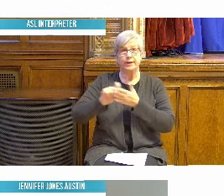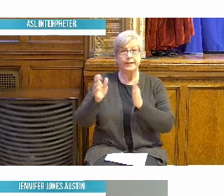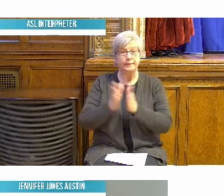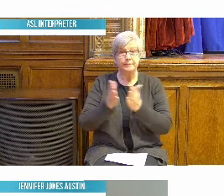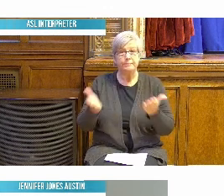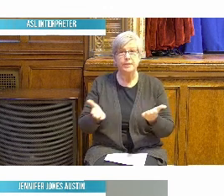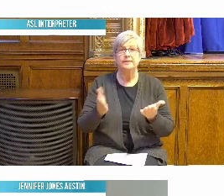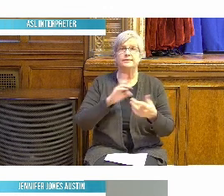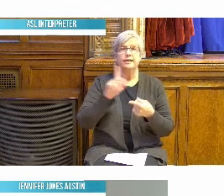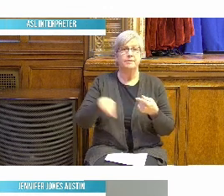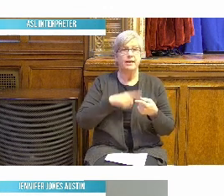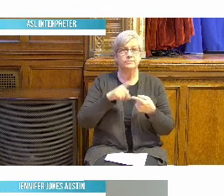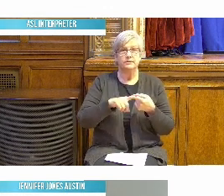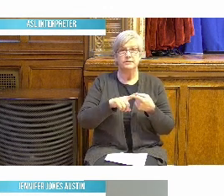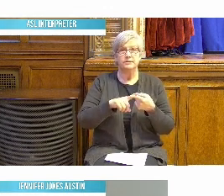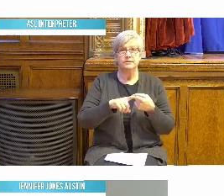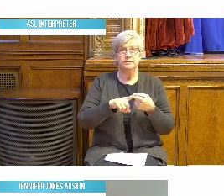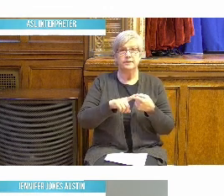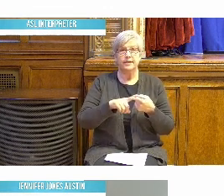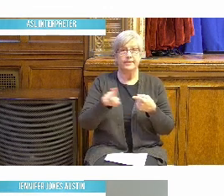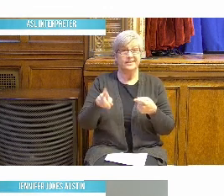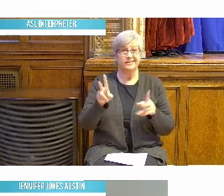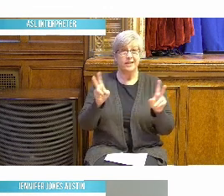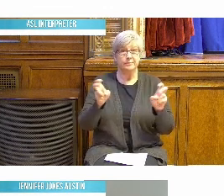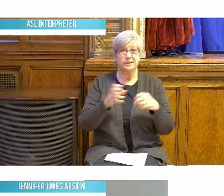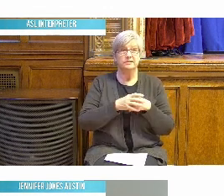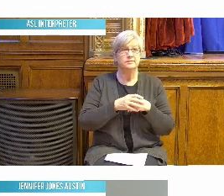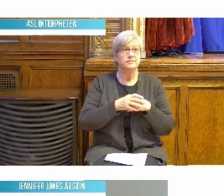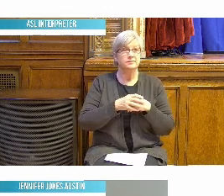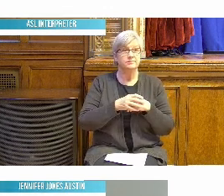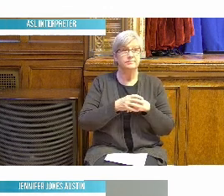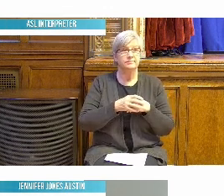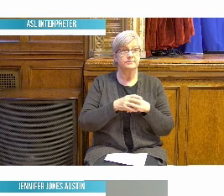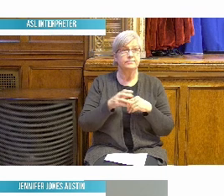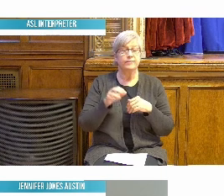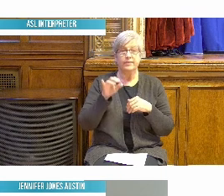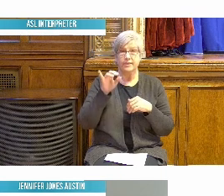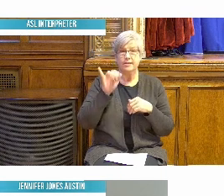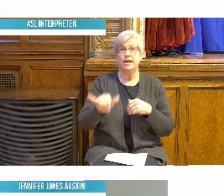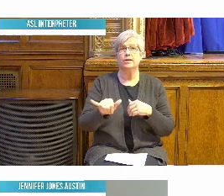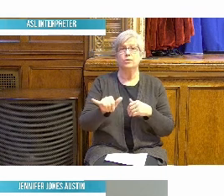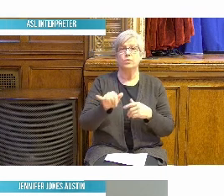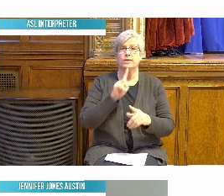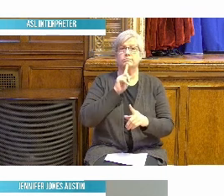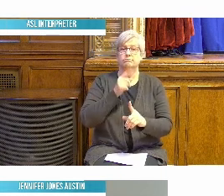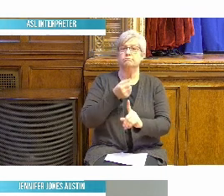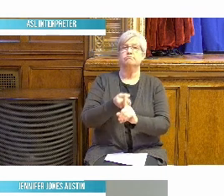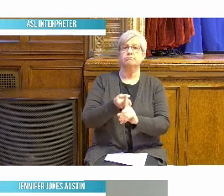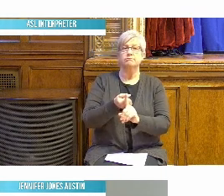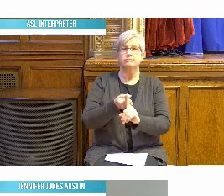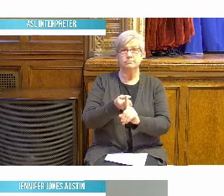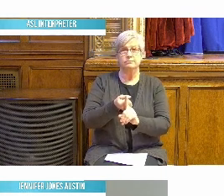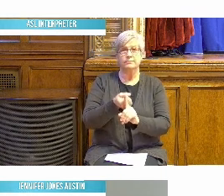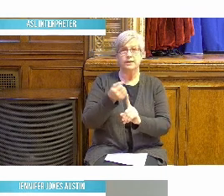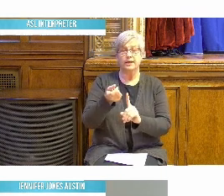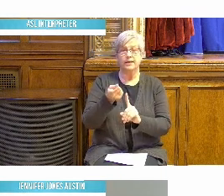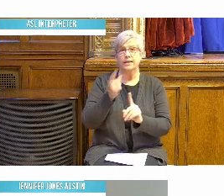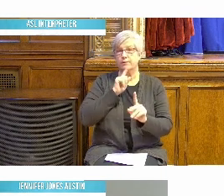books about the subject matters that will impact,